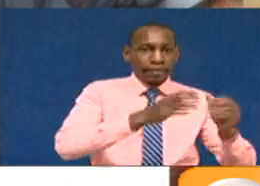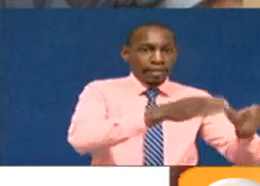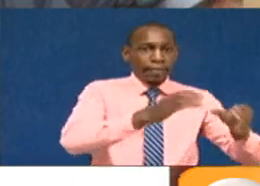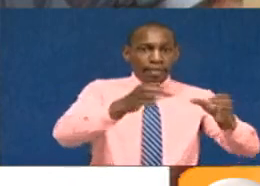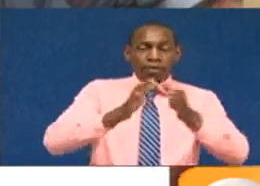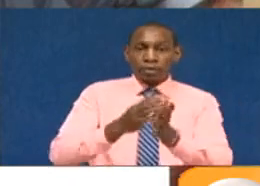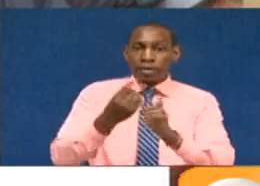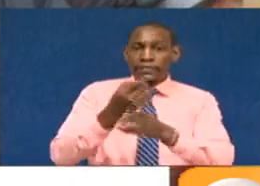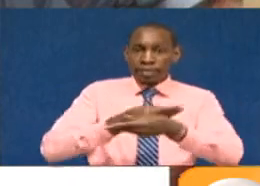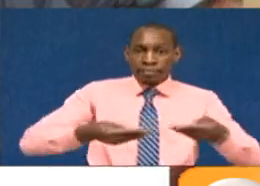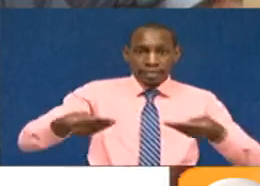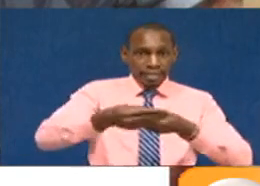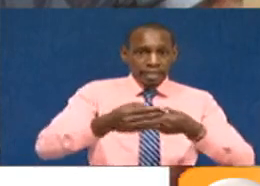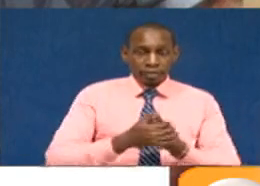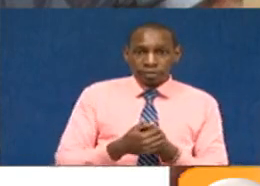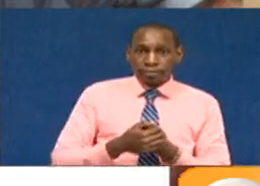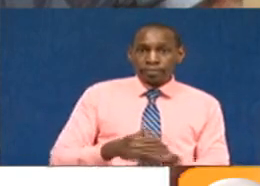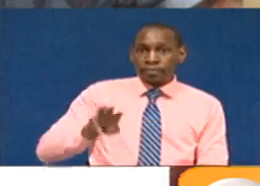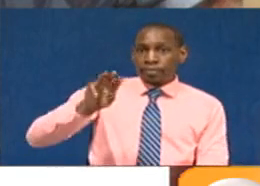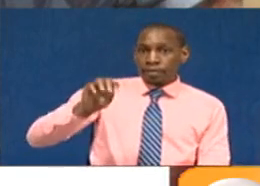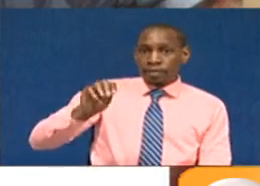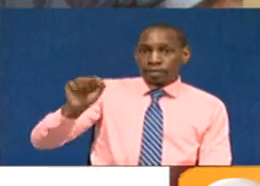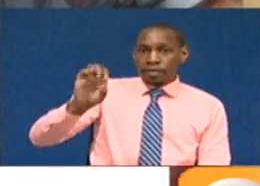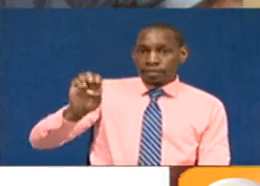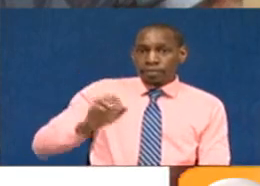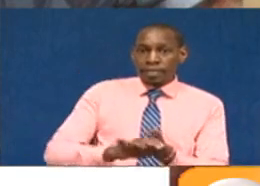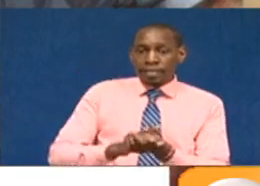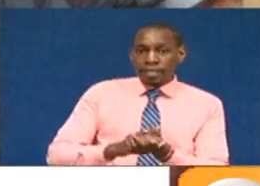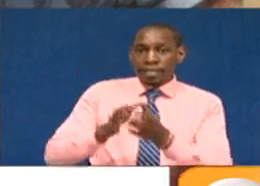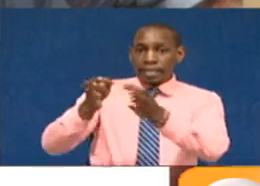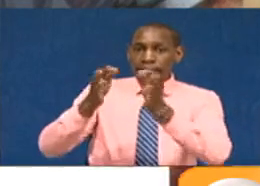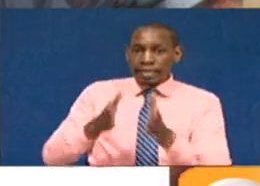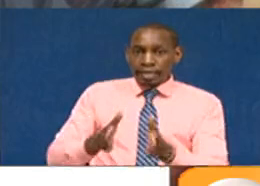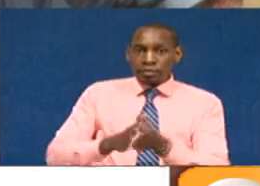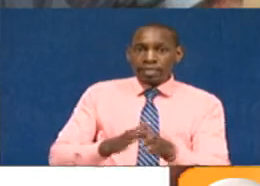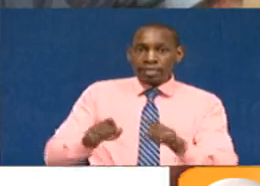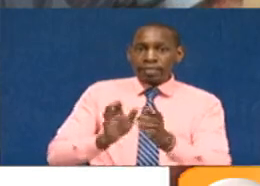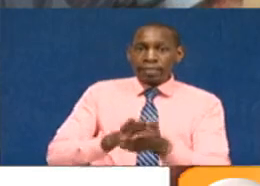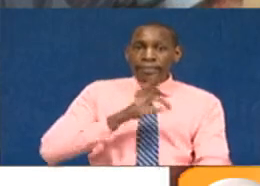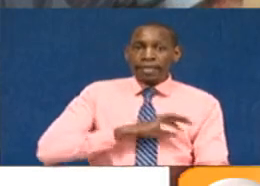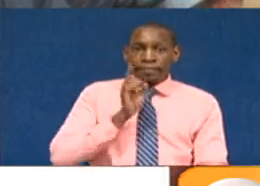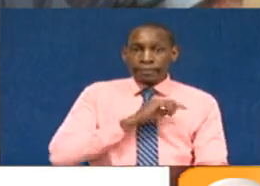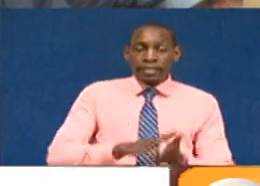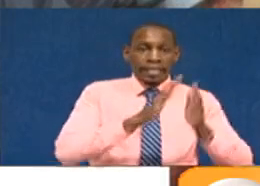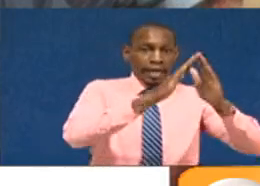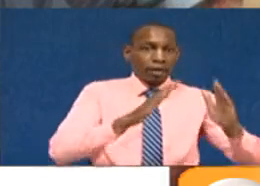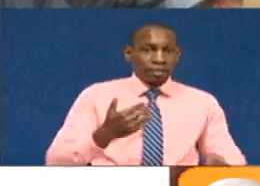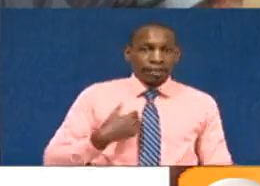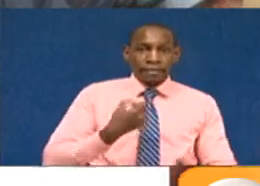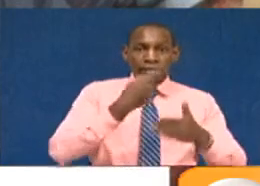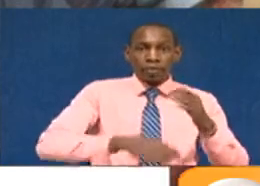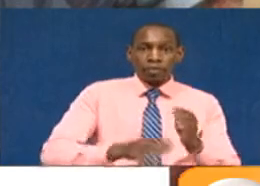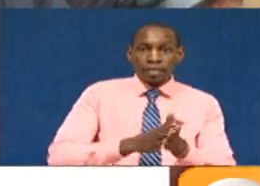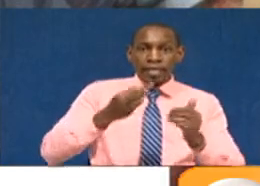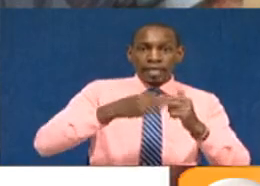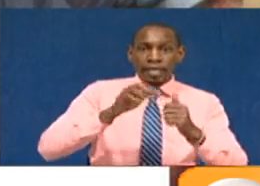companies for different transactions. Moses Sirengo, a principal accountant, has been named as a beneficiary of a house that cost